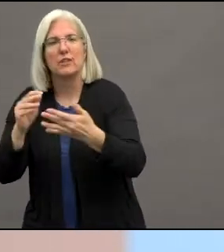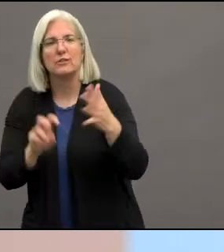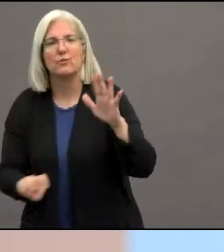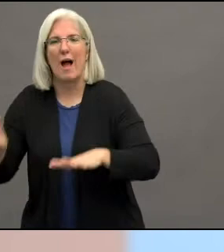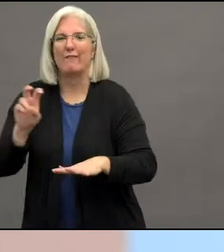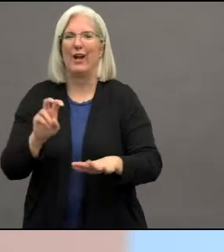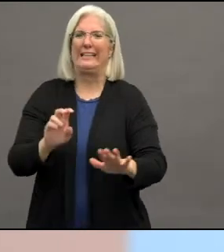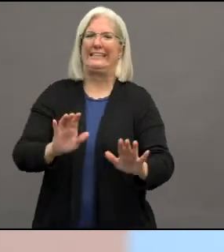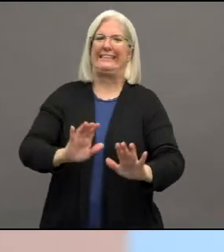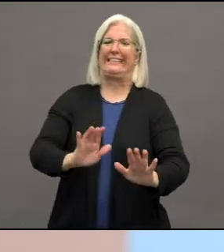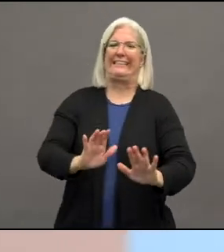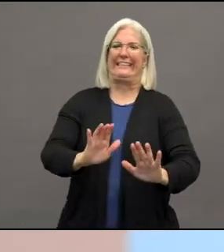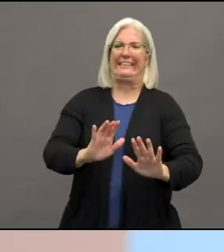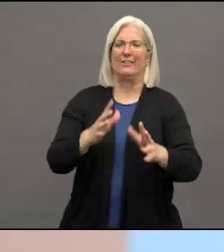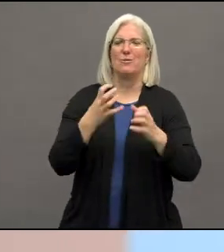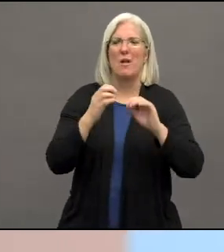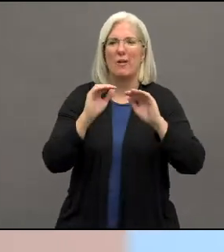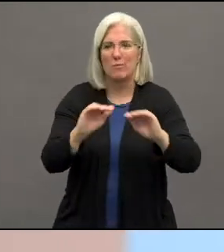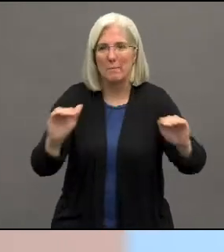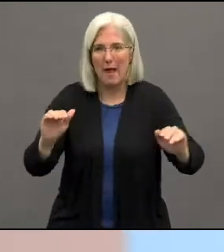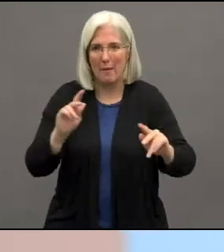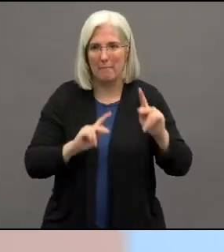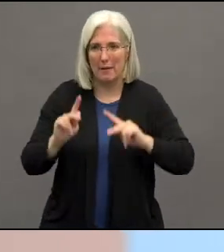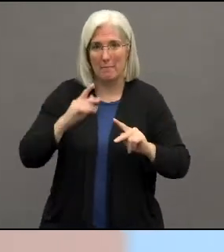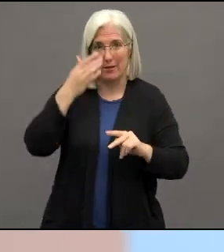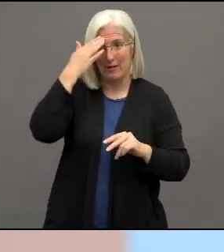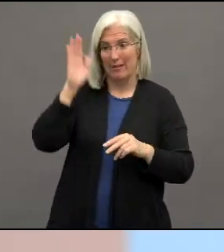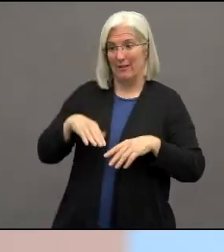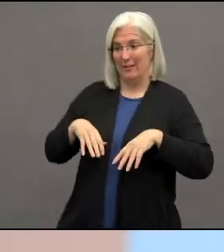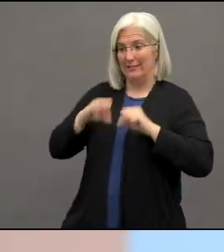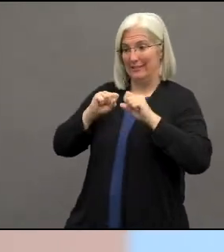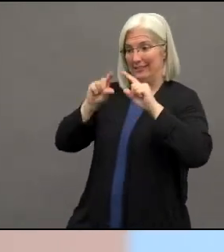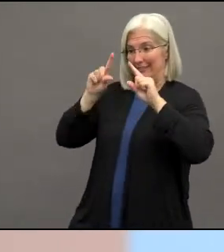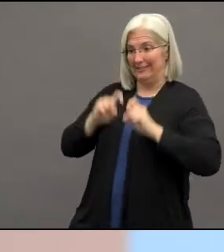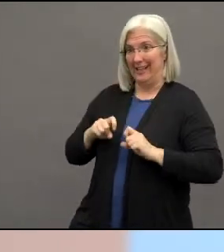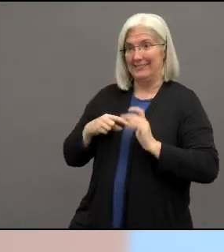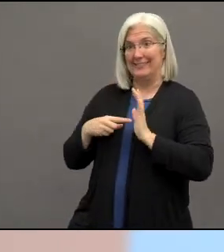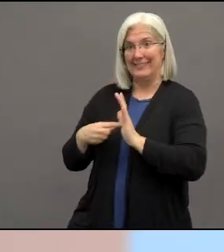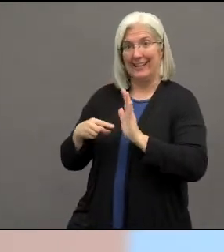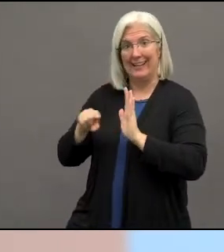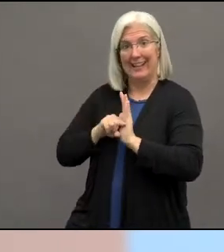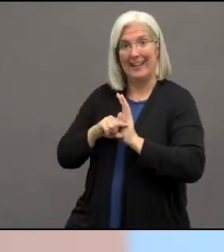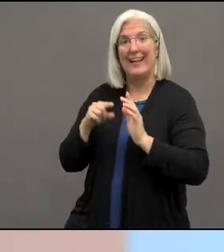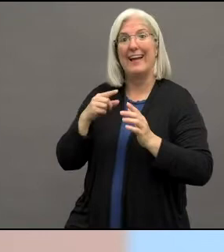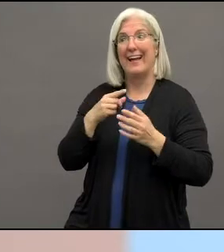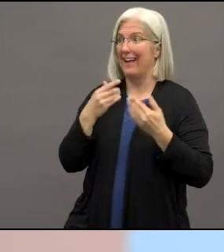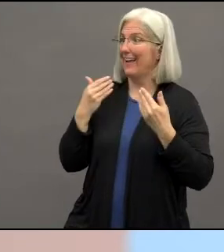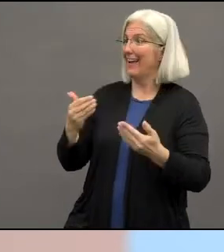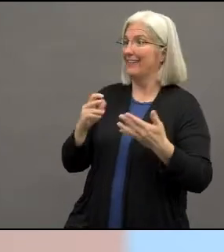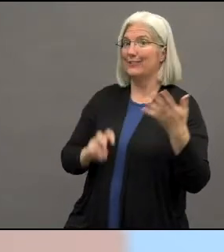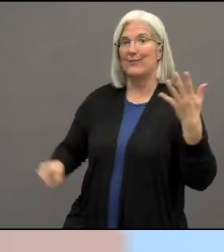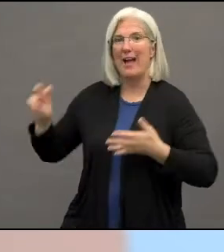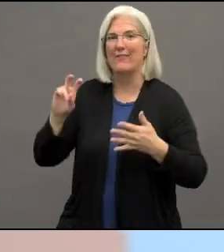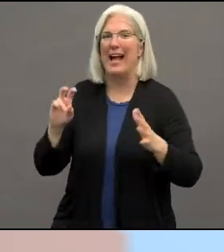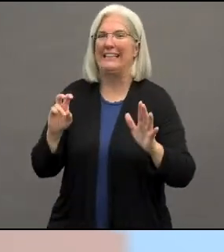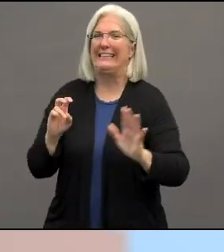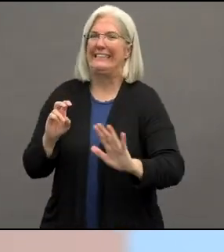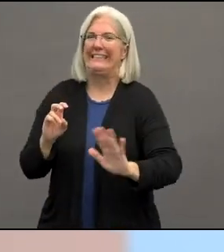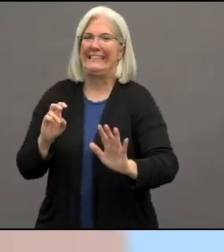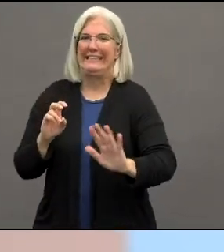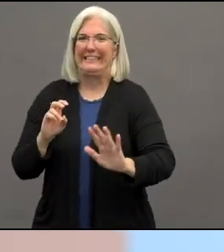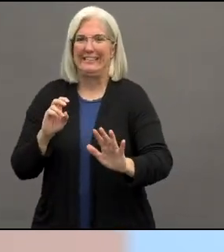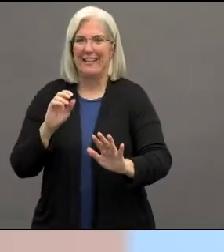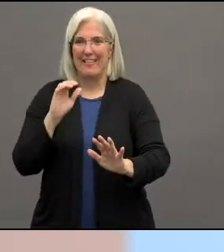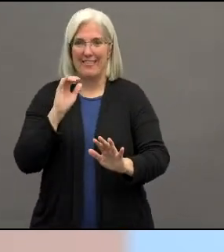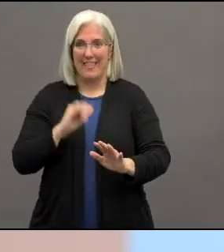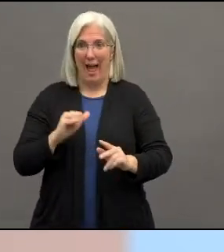that testing is not a ticket for you to travel, since we don't know the people that you're going to be interacting with at